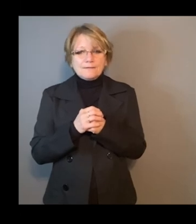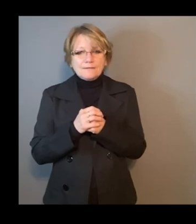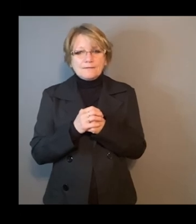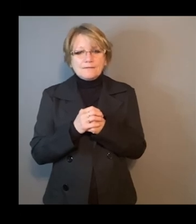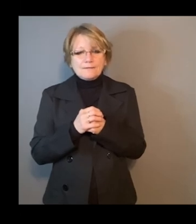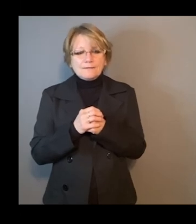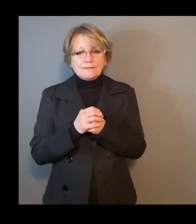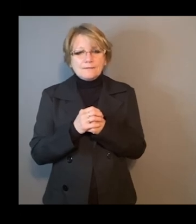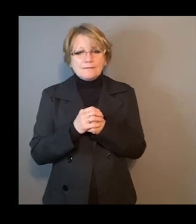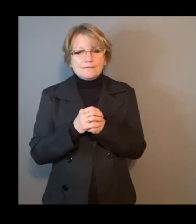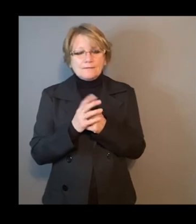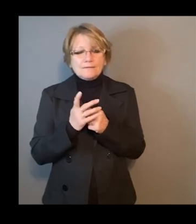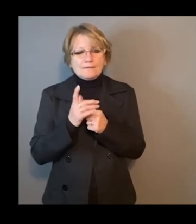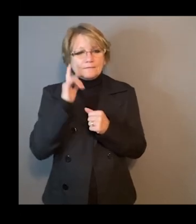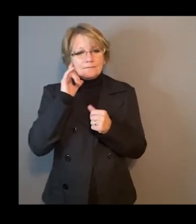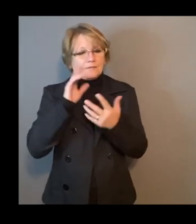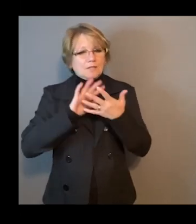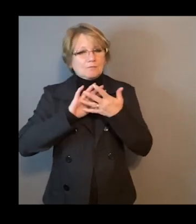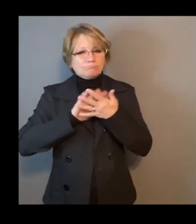yes,